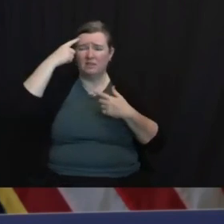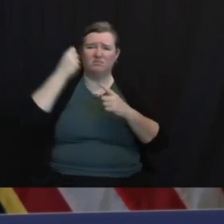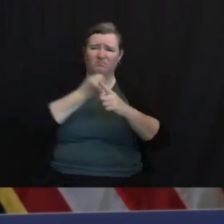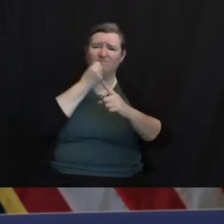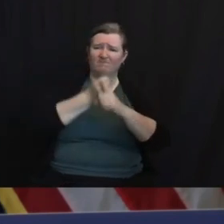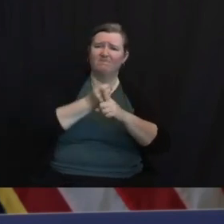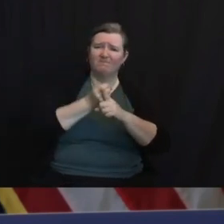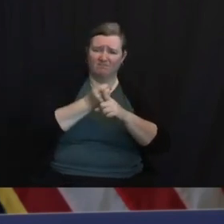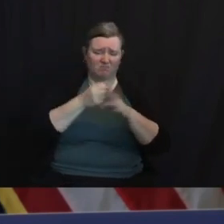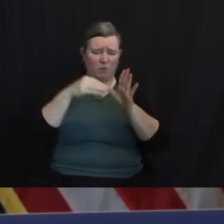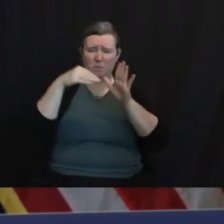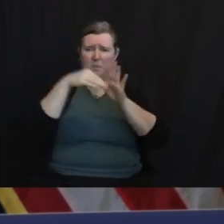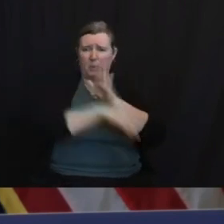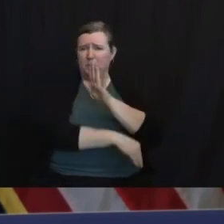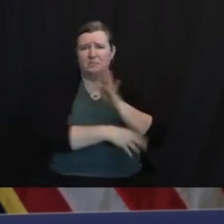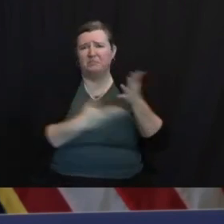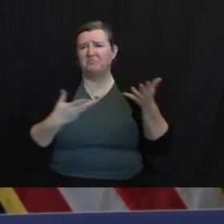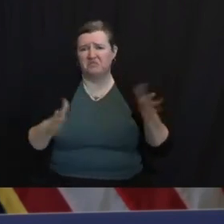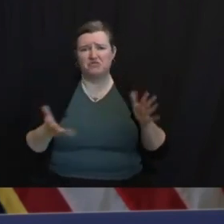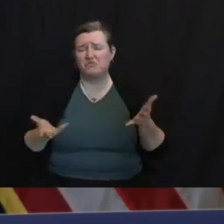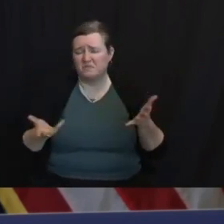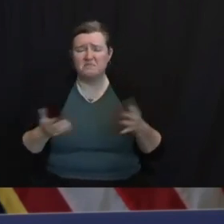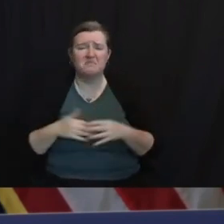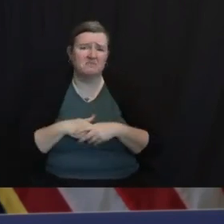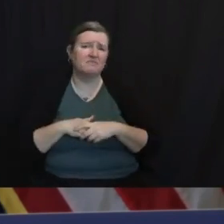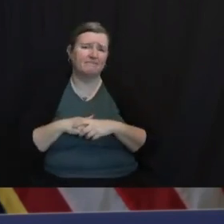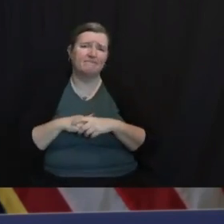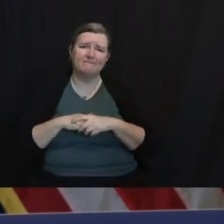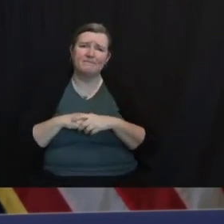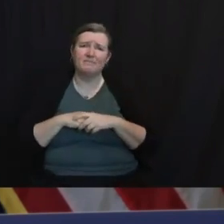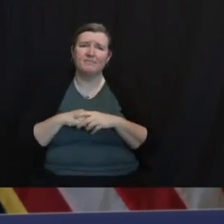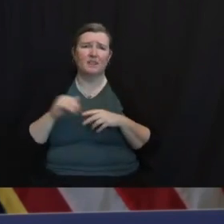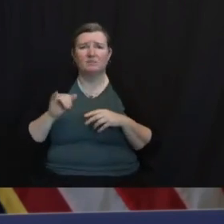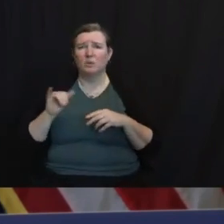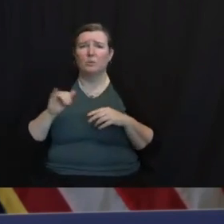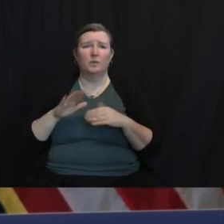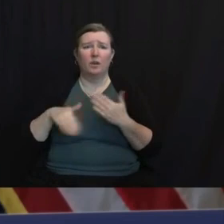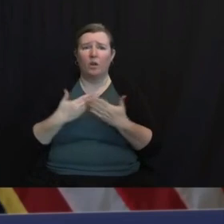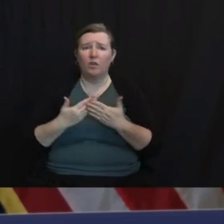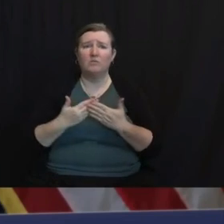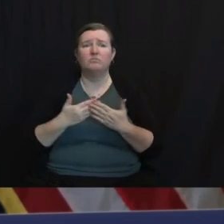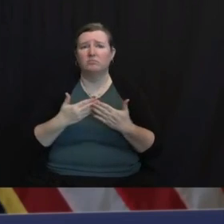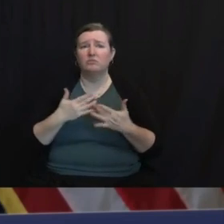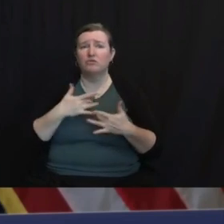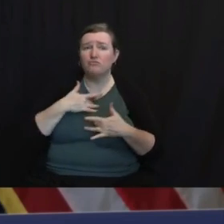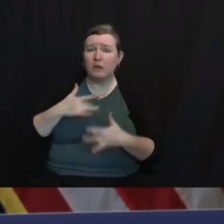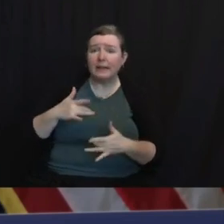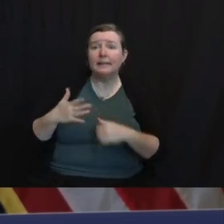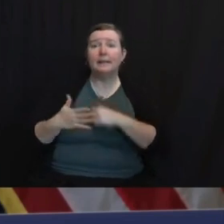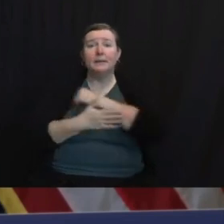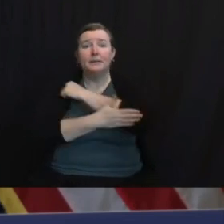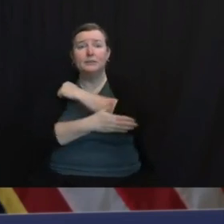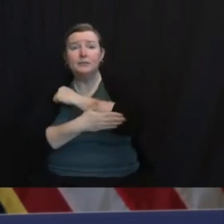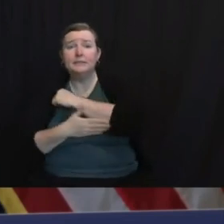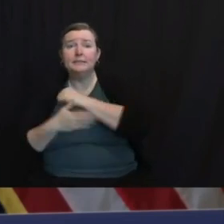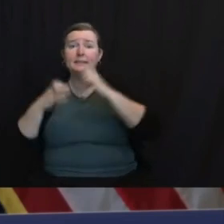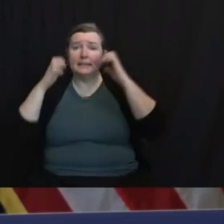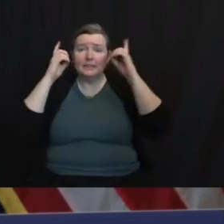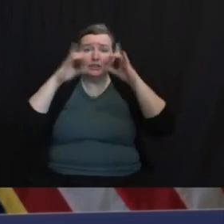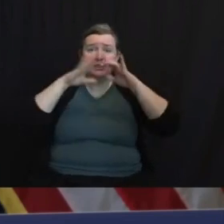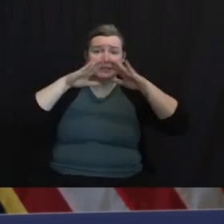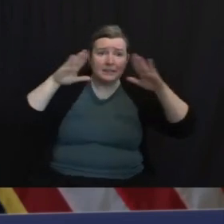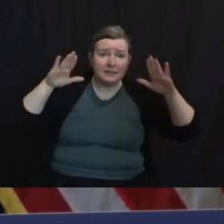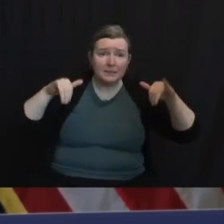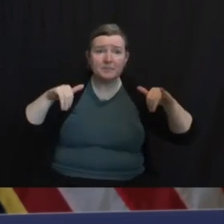our students. And like all trends in our country's education system, these setbacks in educational